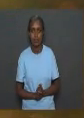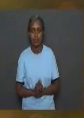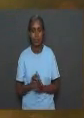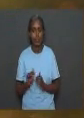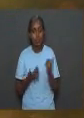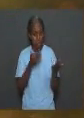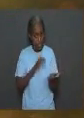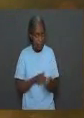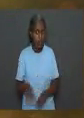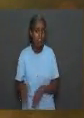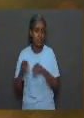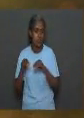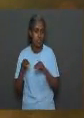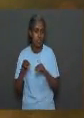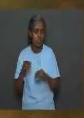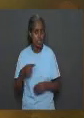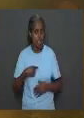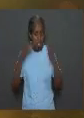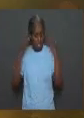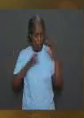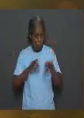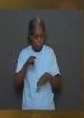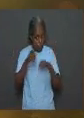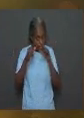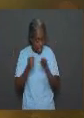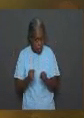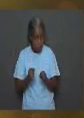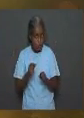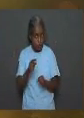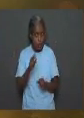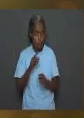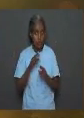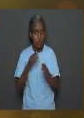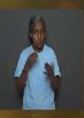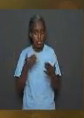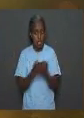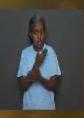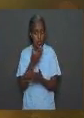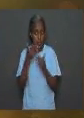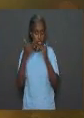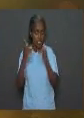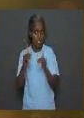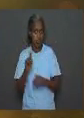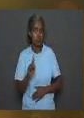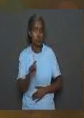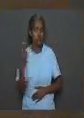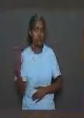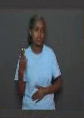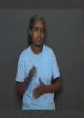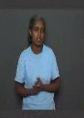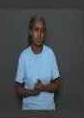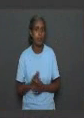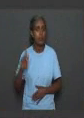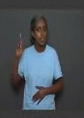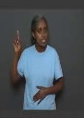Welcome back, students. I hope you were able to put your new skills to use.